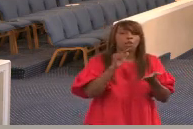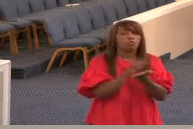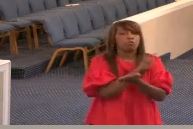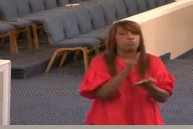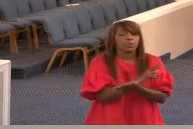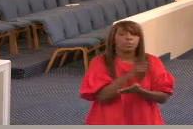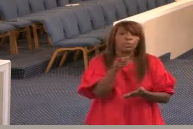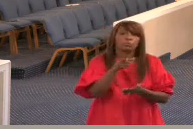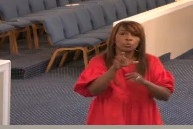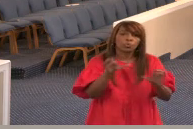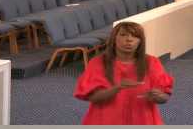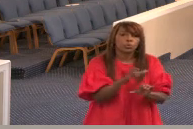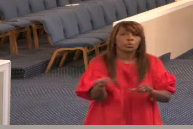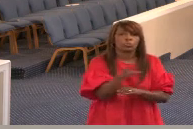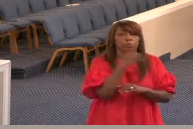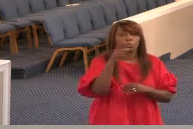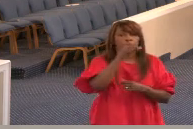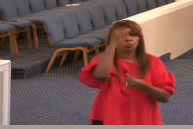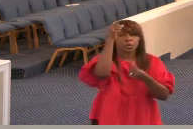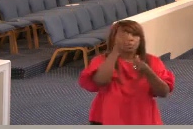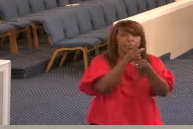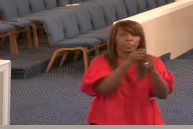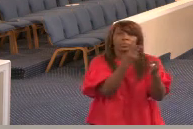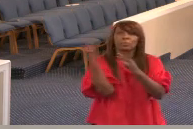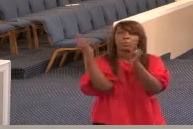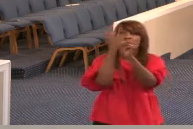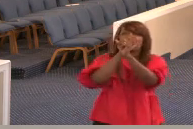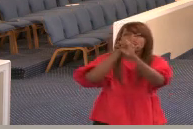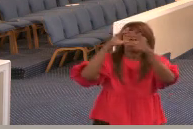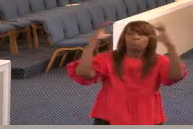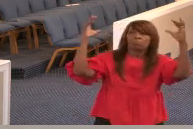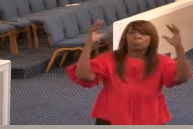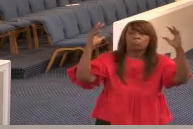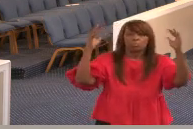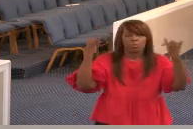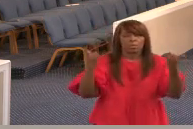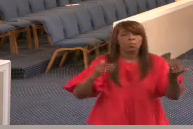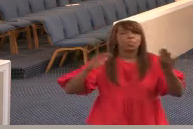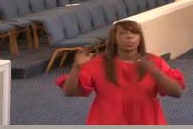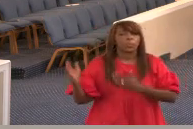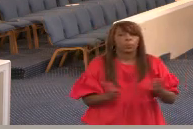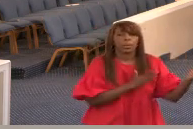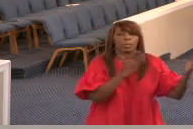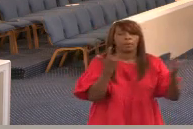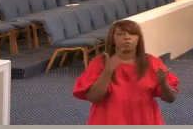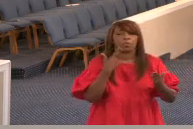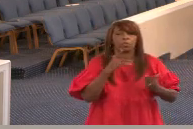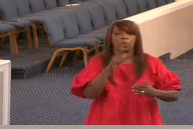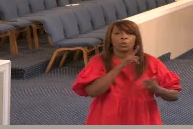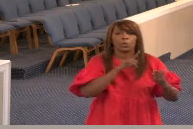as often as you do it in remembrance of me. We want to prepare to go to the Lord's table.